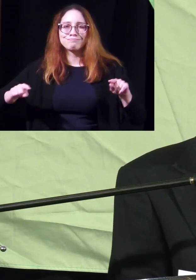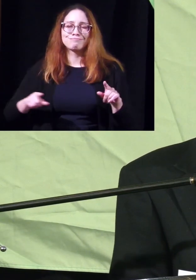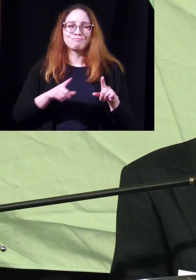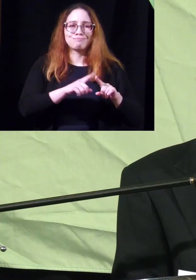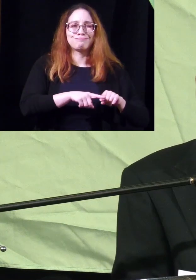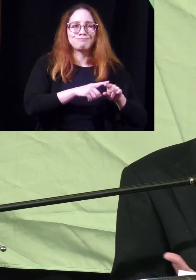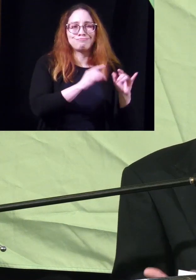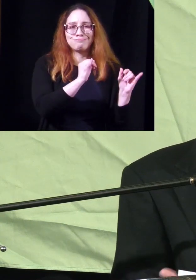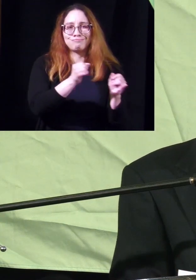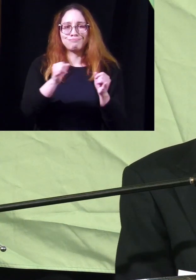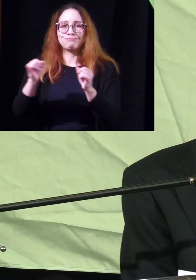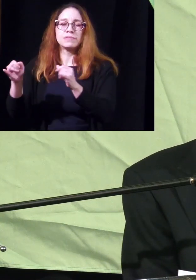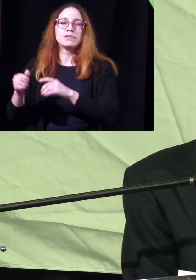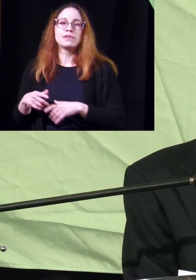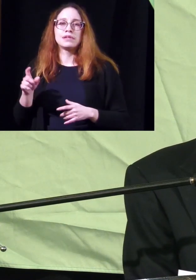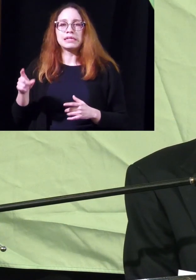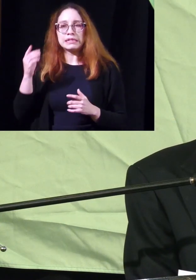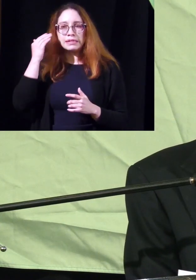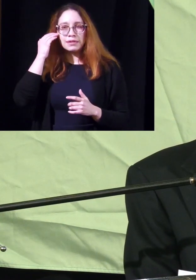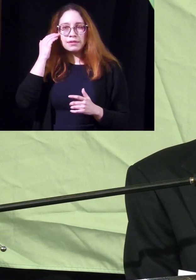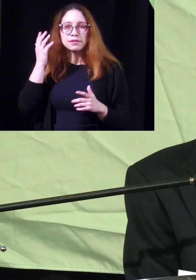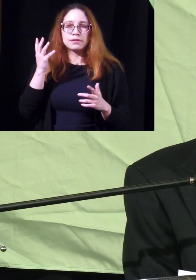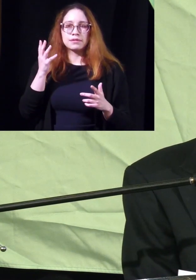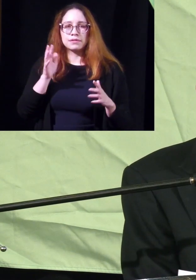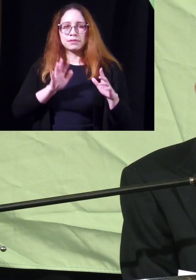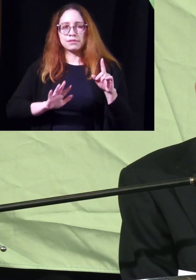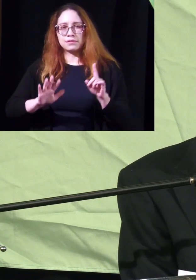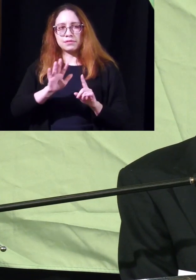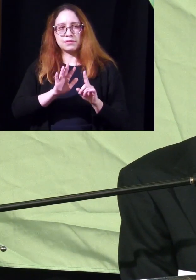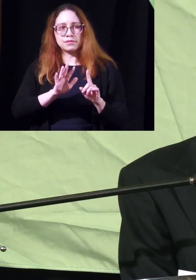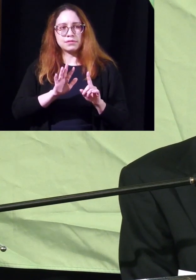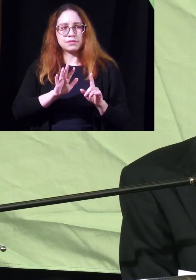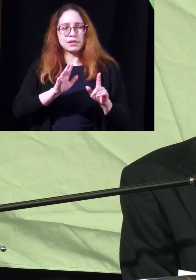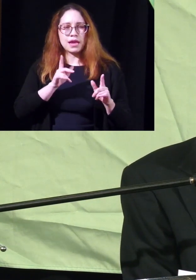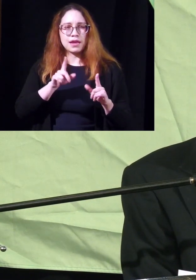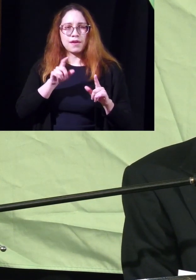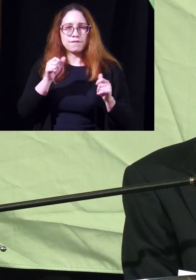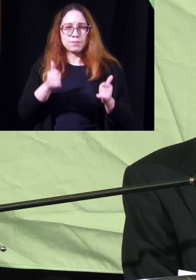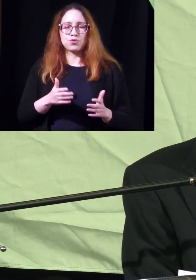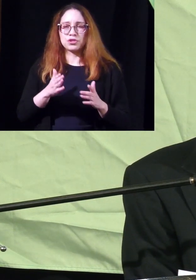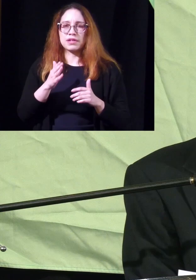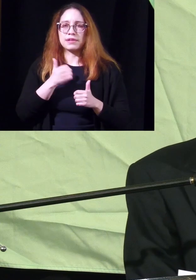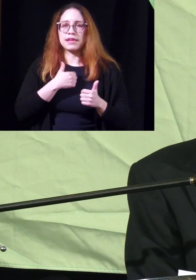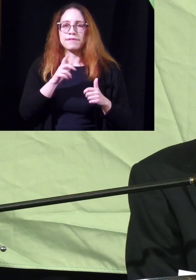individualized, different disease, and everybody needs to be handled in a personalized way.